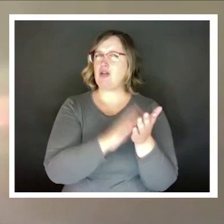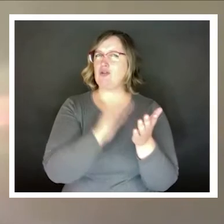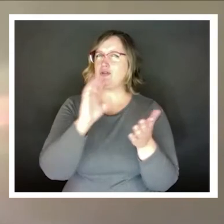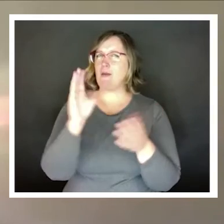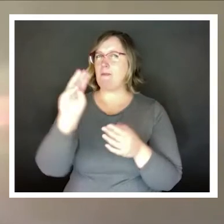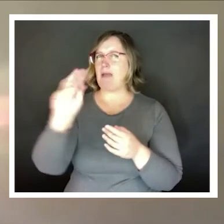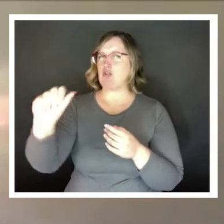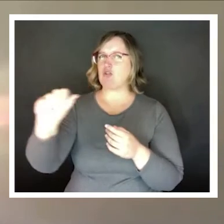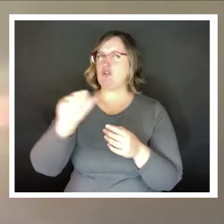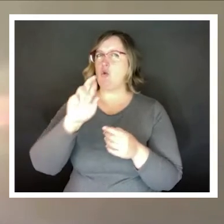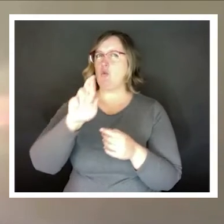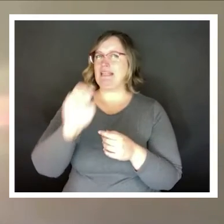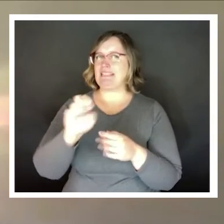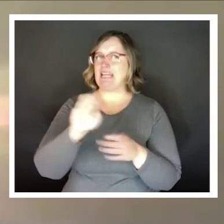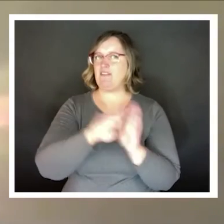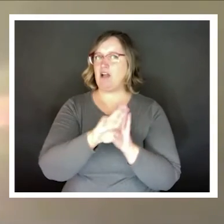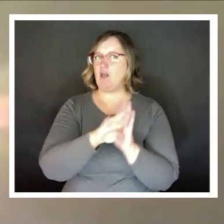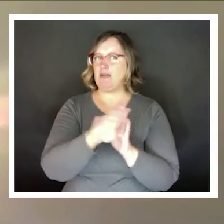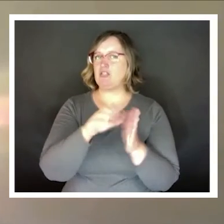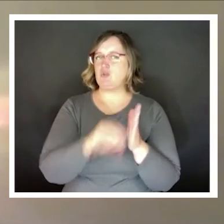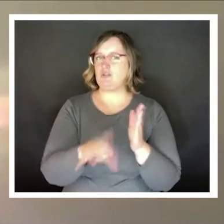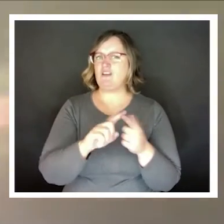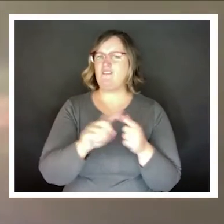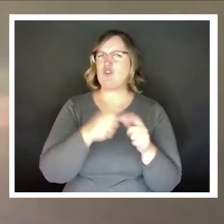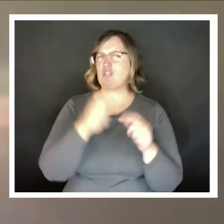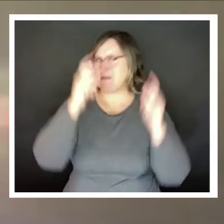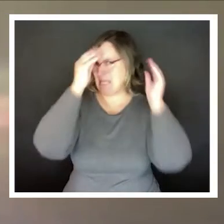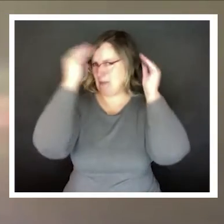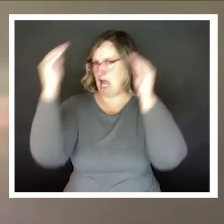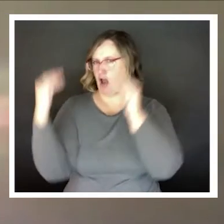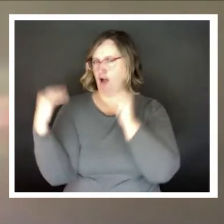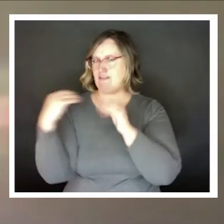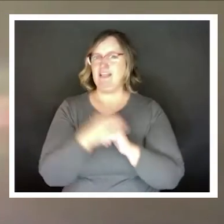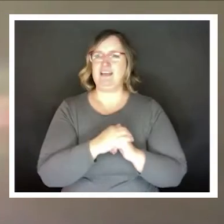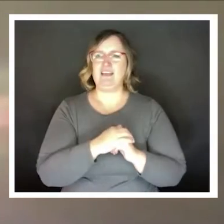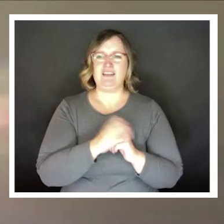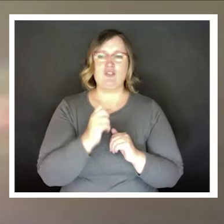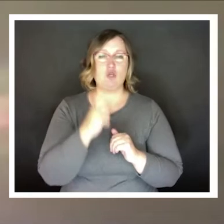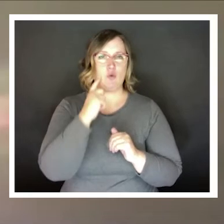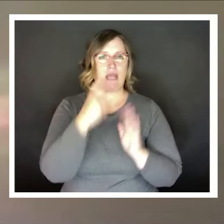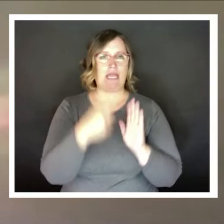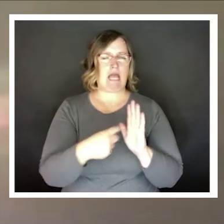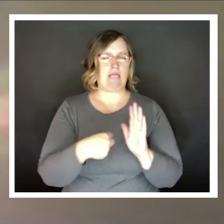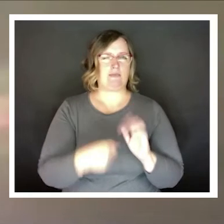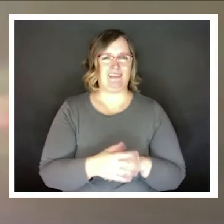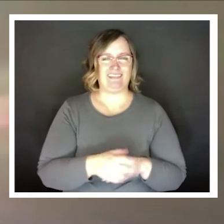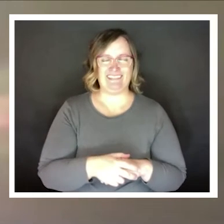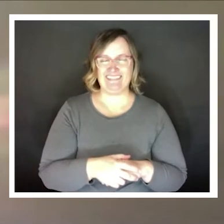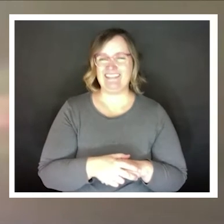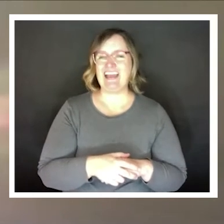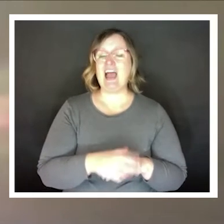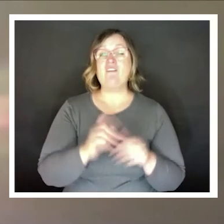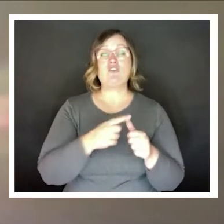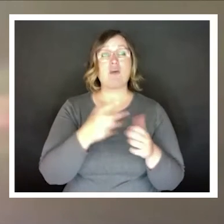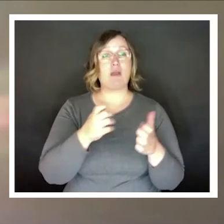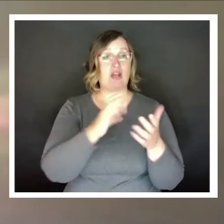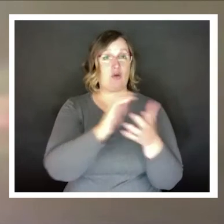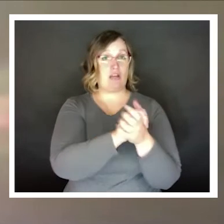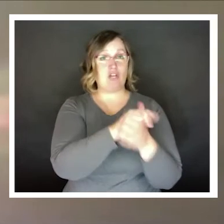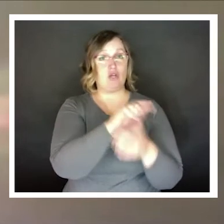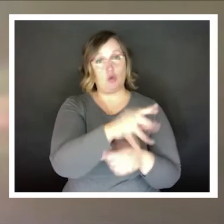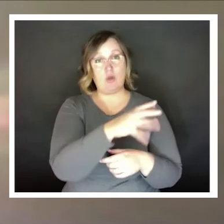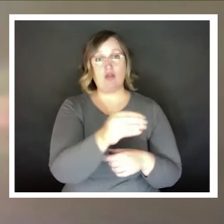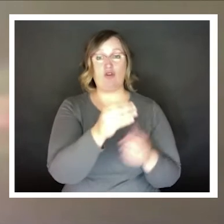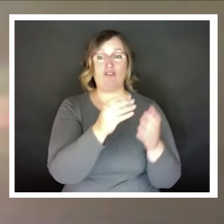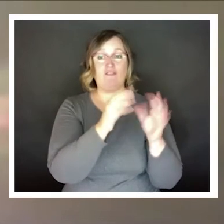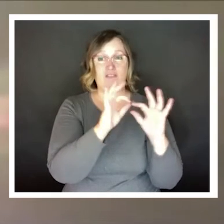Estate Development students who are on the call. First, I'm going to take my hat off so you can recognize me. And I want to congratulate you and your family on